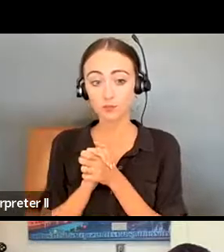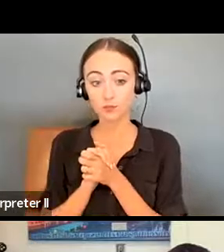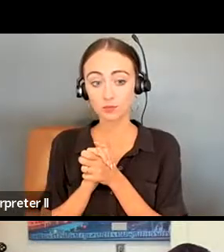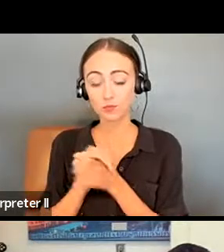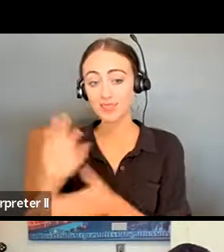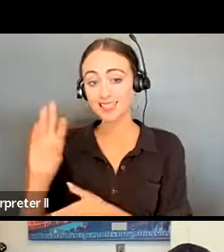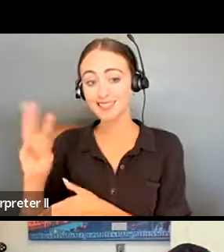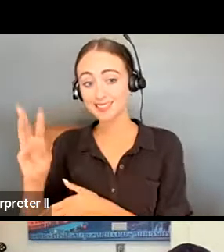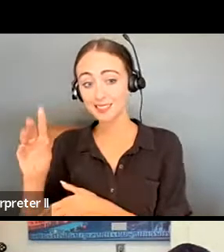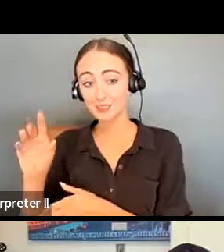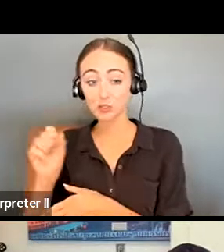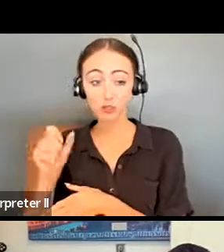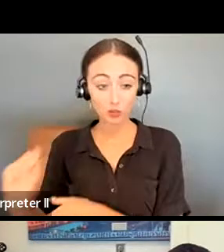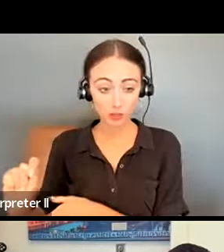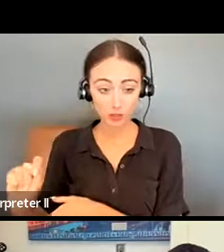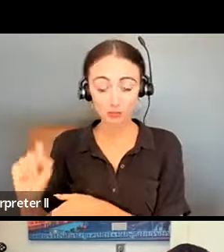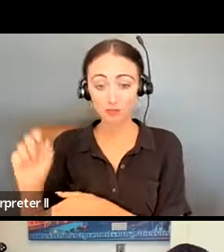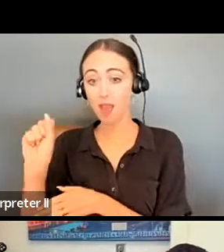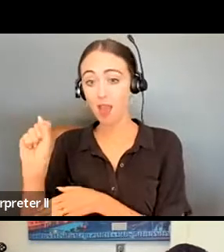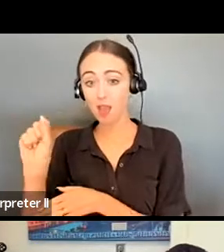6th Street, and S Street,